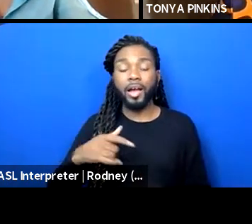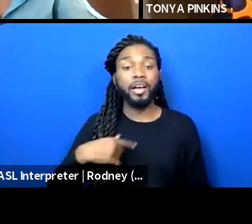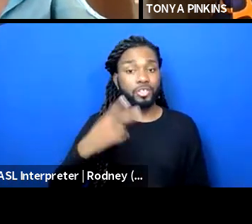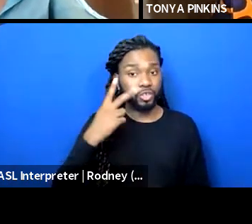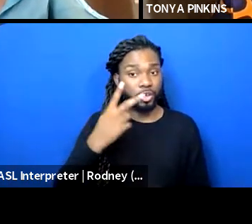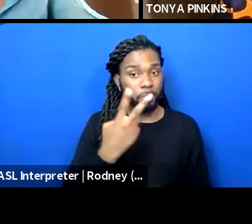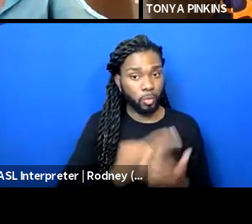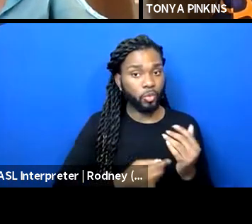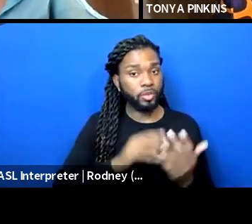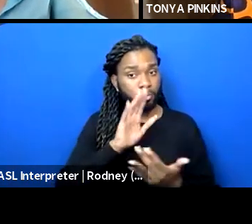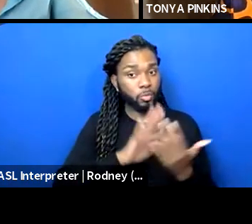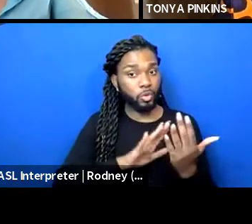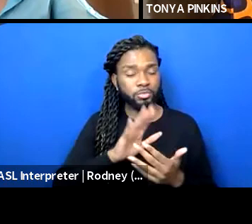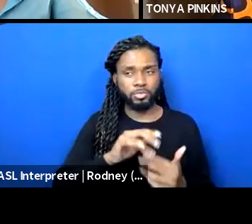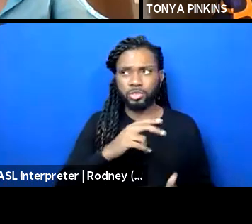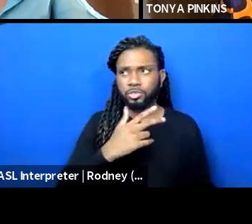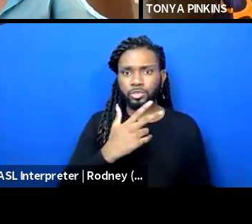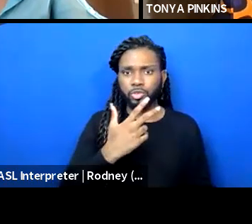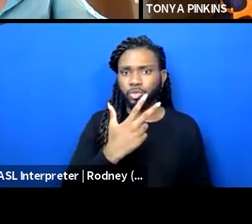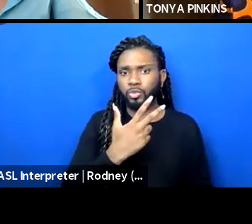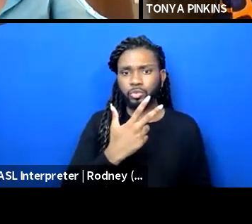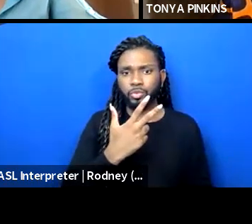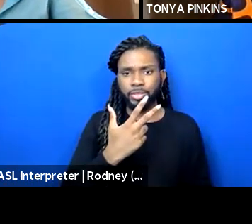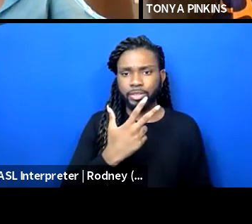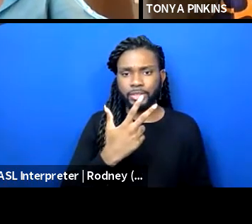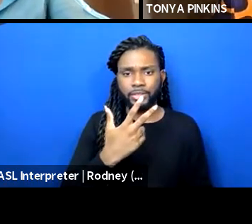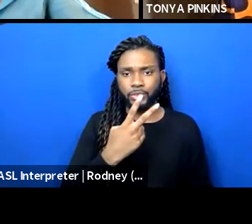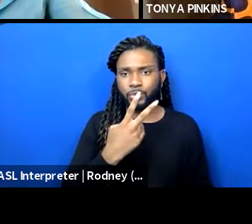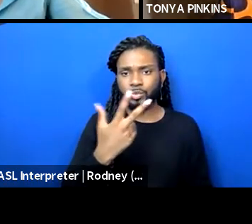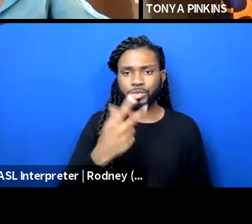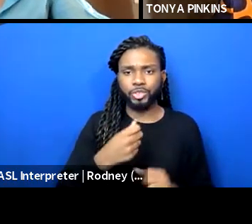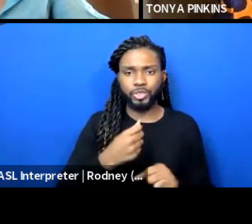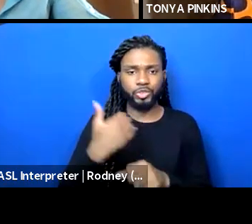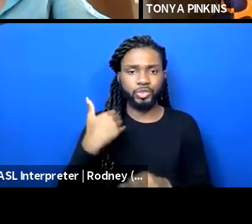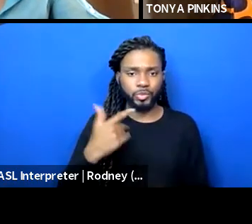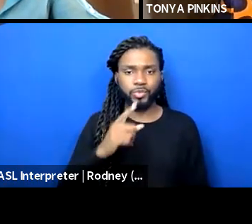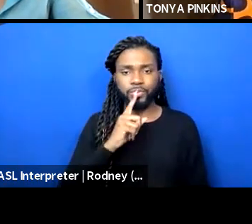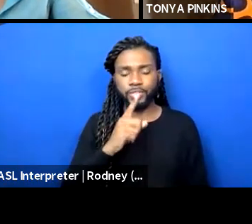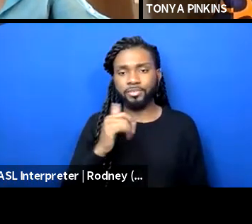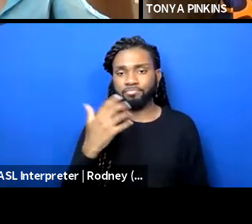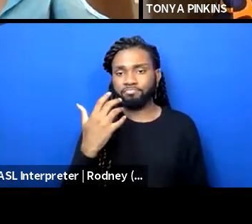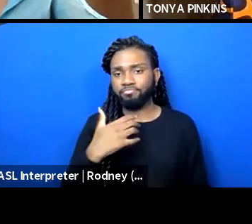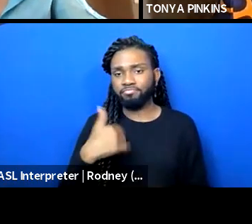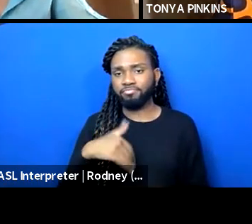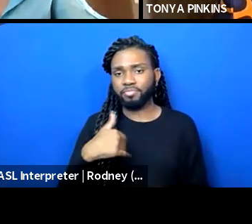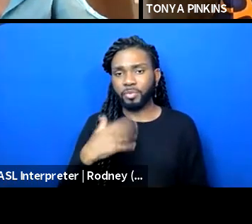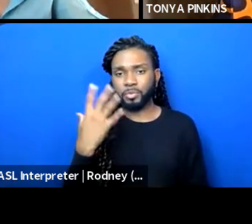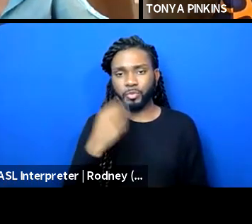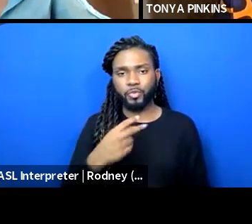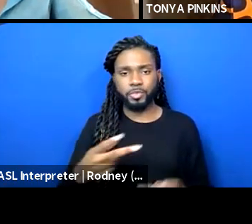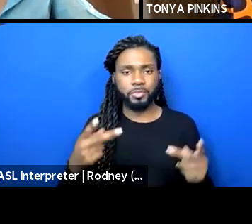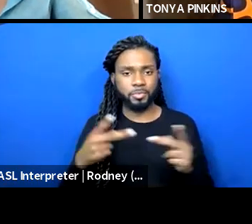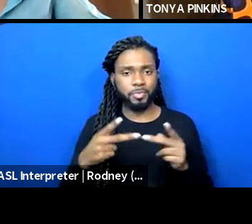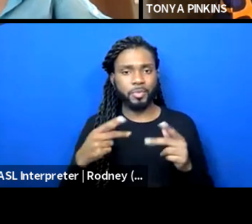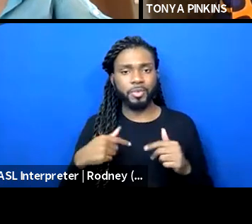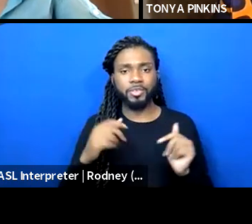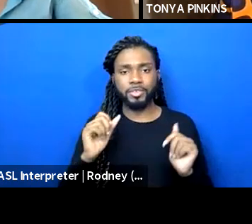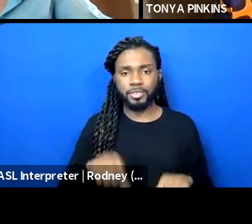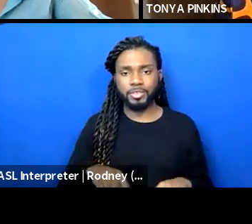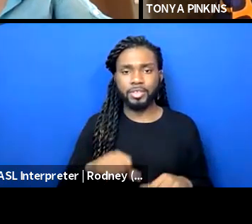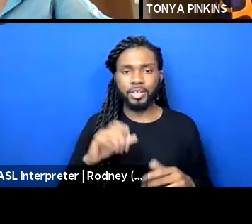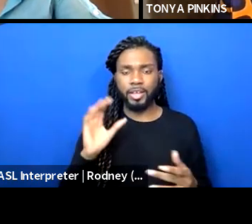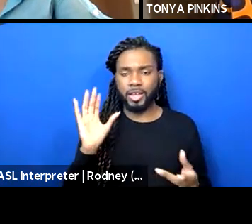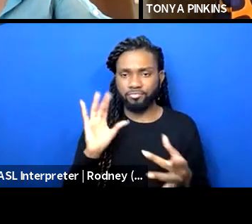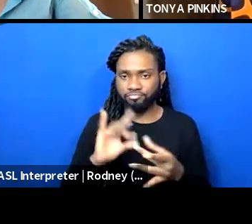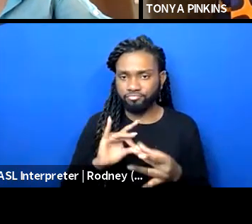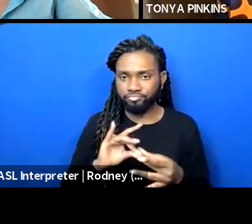them both like 2 years ago. So that was such a beautiful space to do